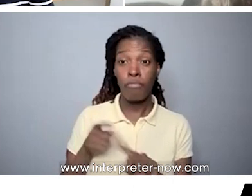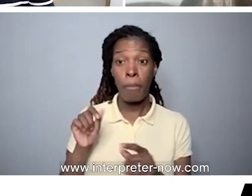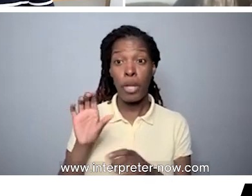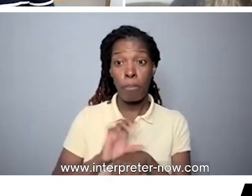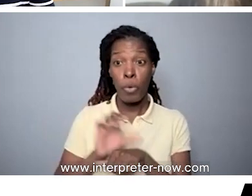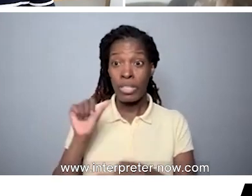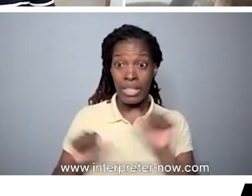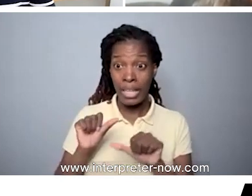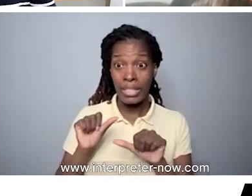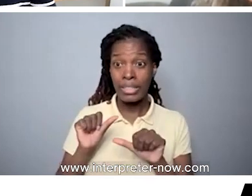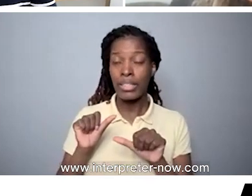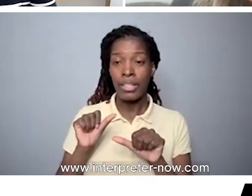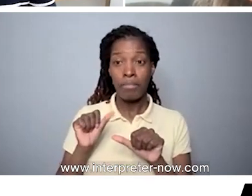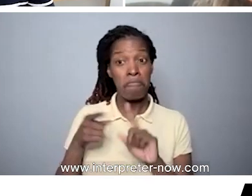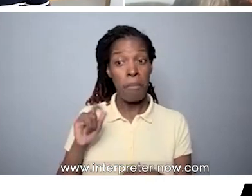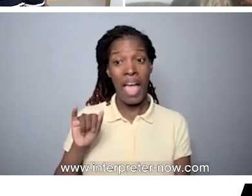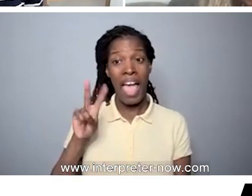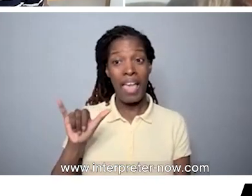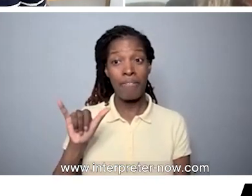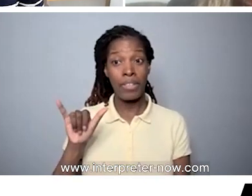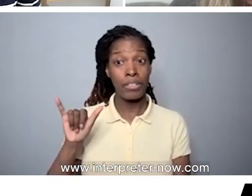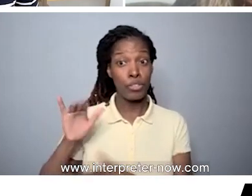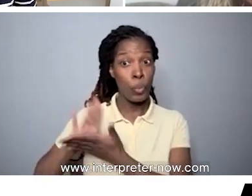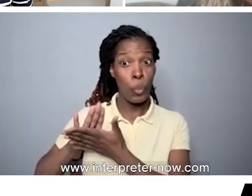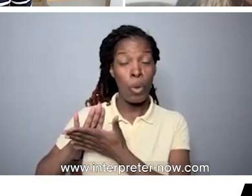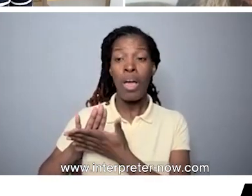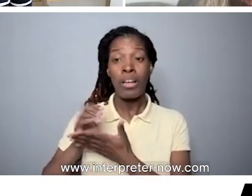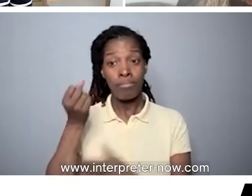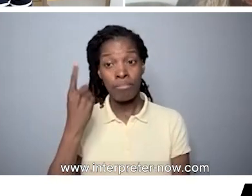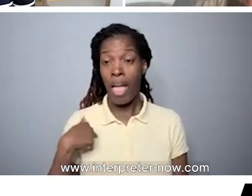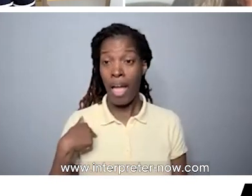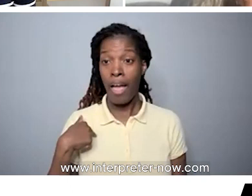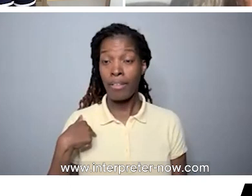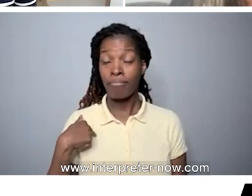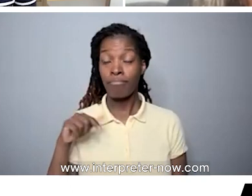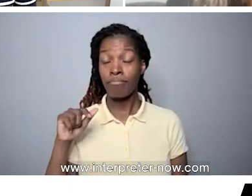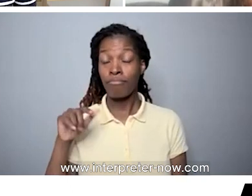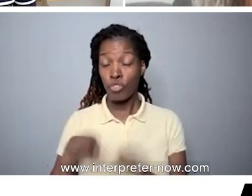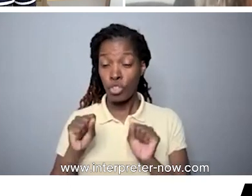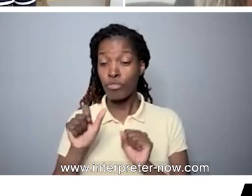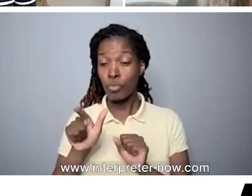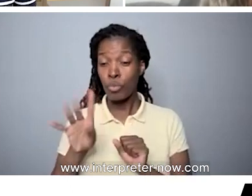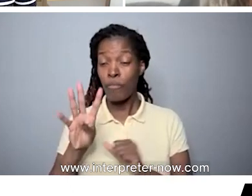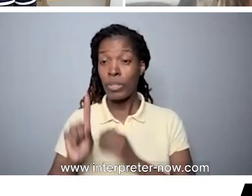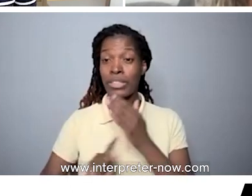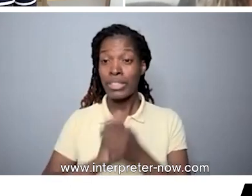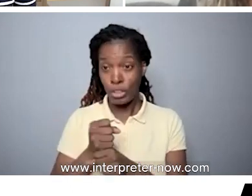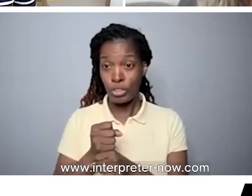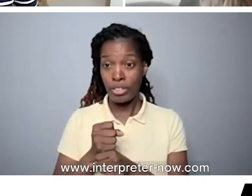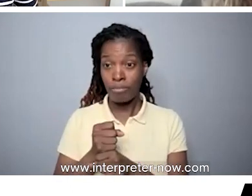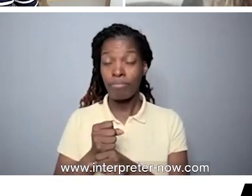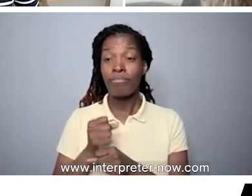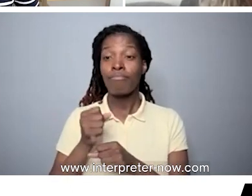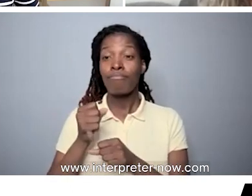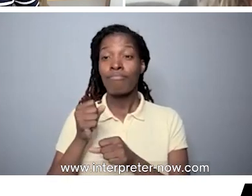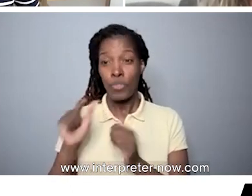I am a proud member of the class of 2011, although I started in 1987. And, you know, it turns out that when you pay for